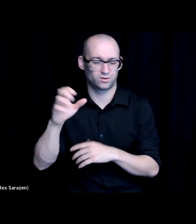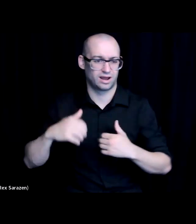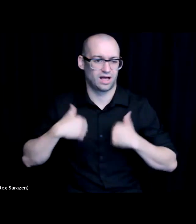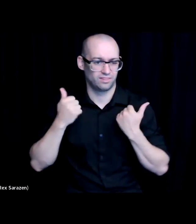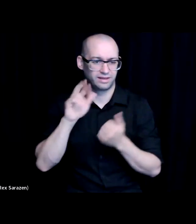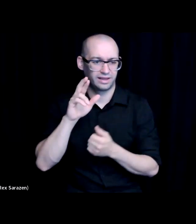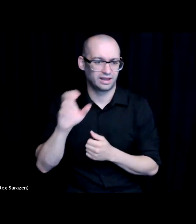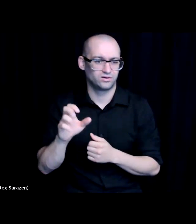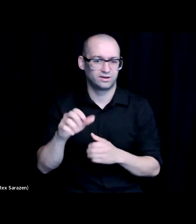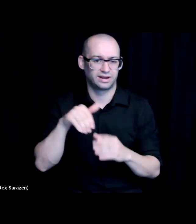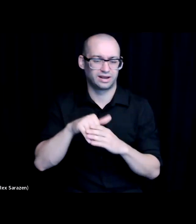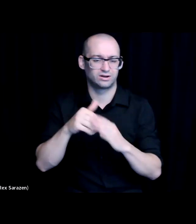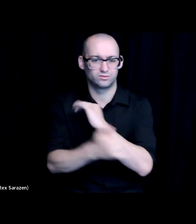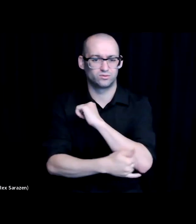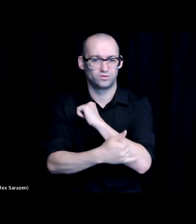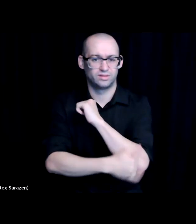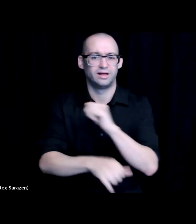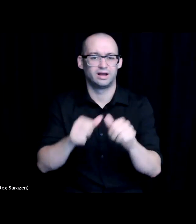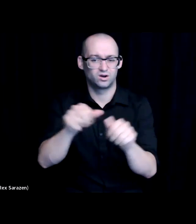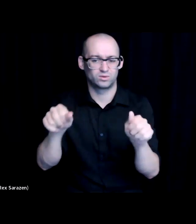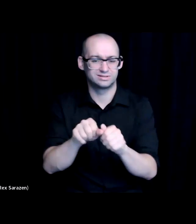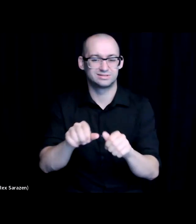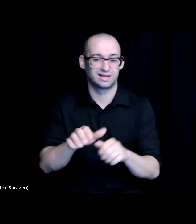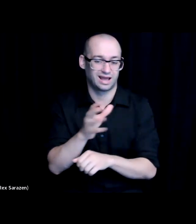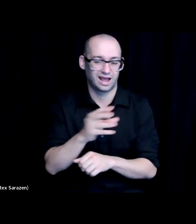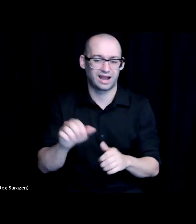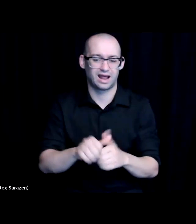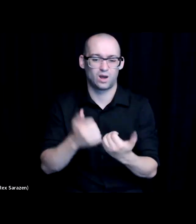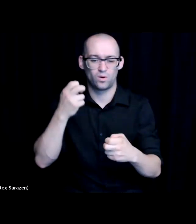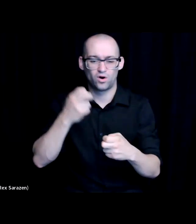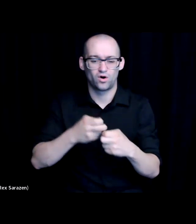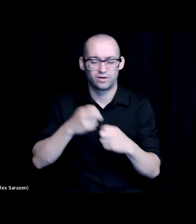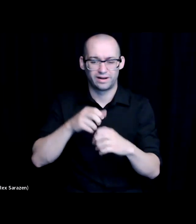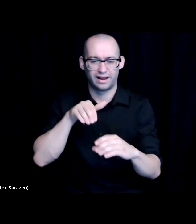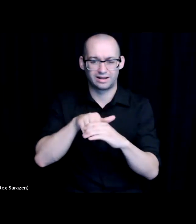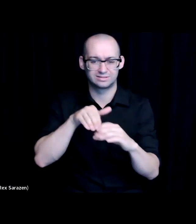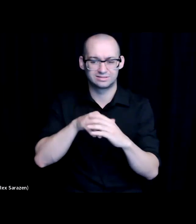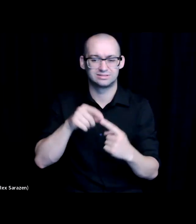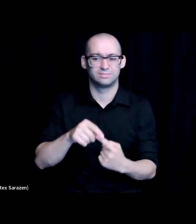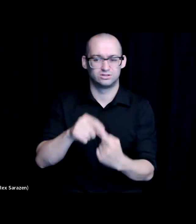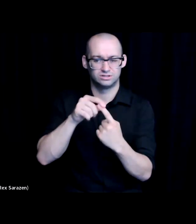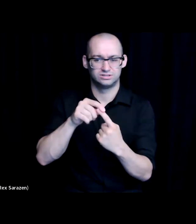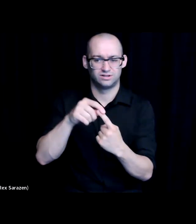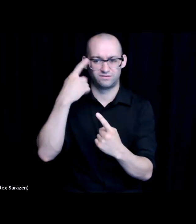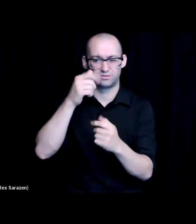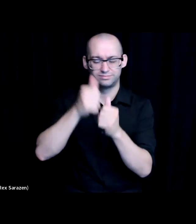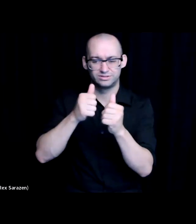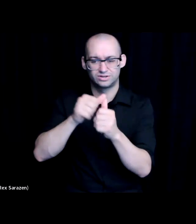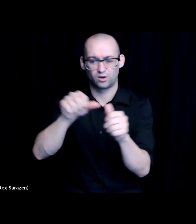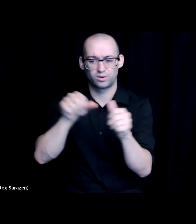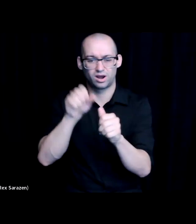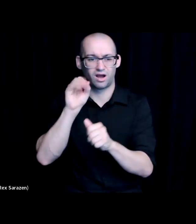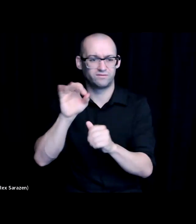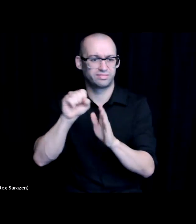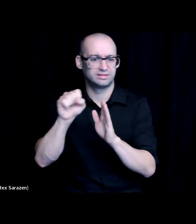and also how hard it is to access even specialists in every area of the state. So when we think about this